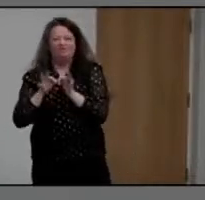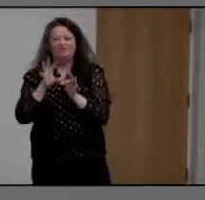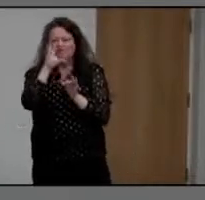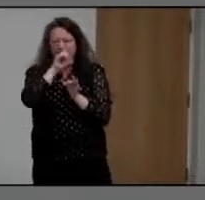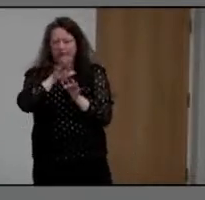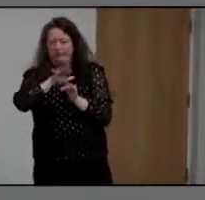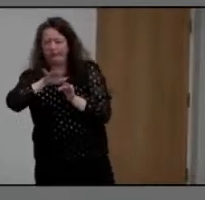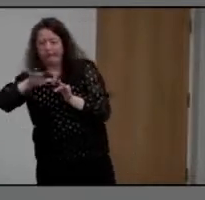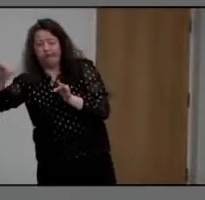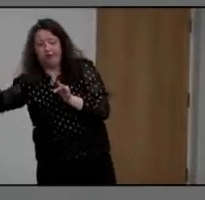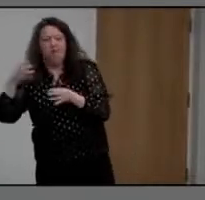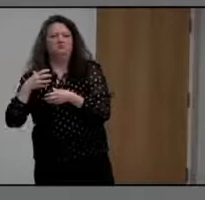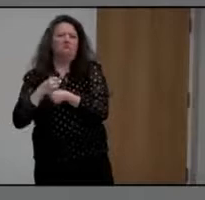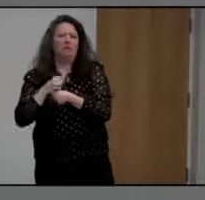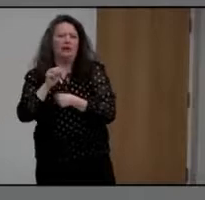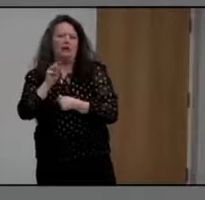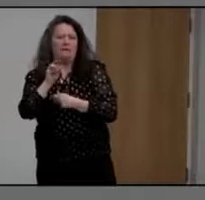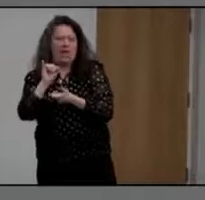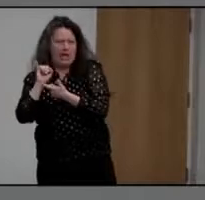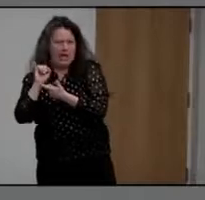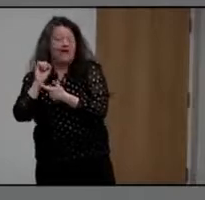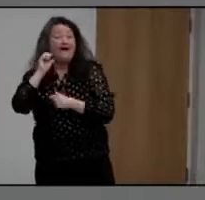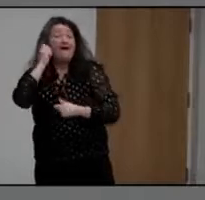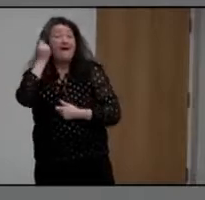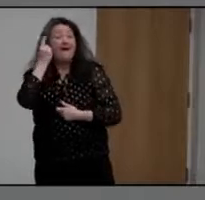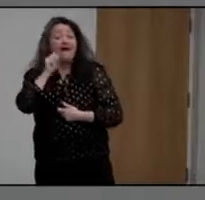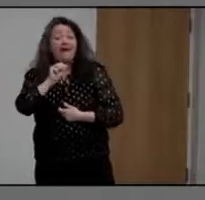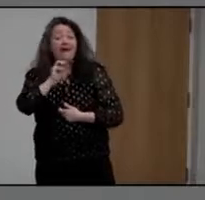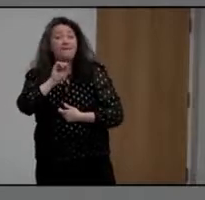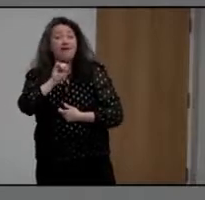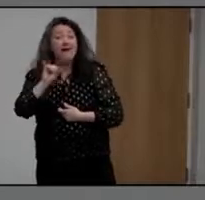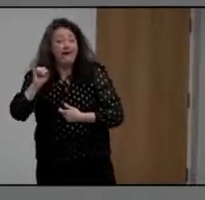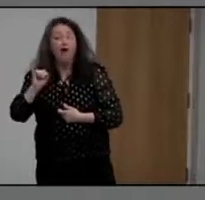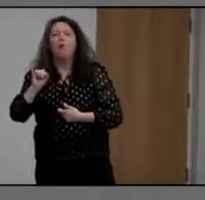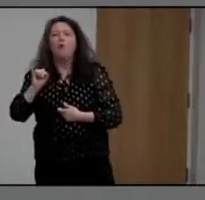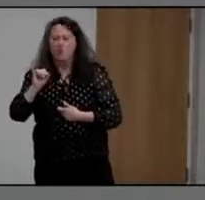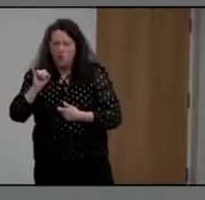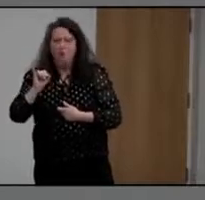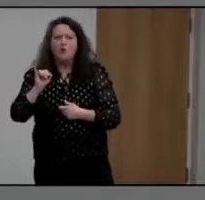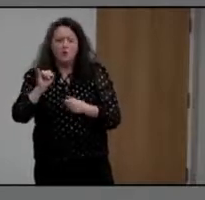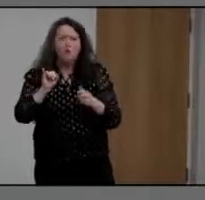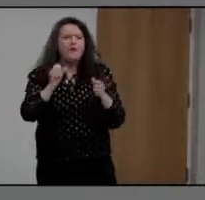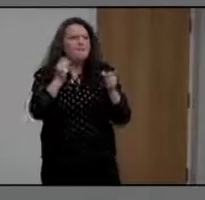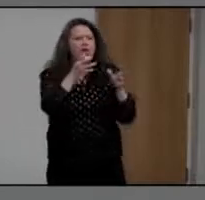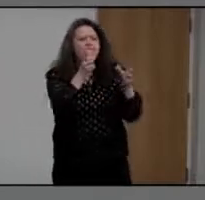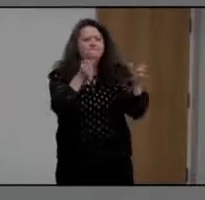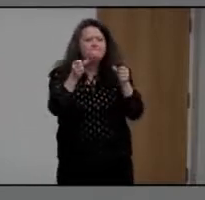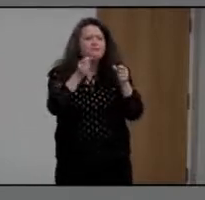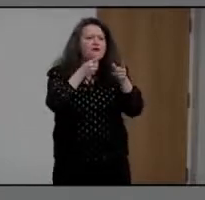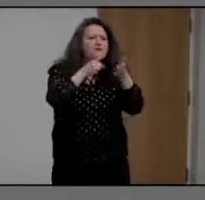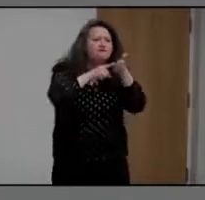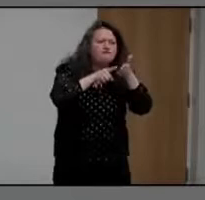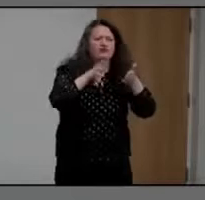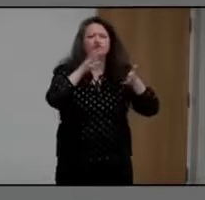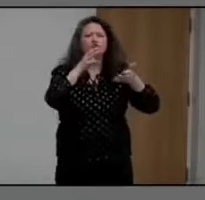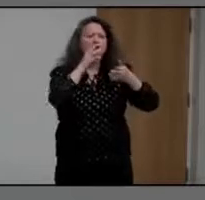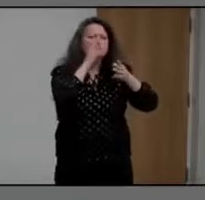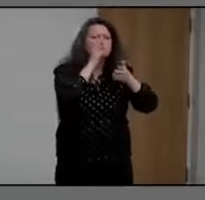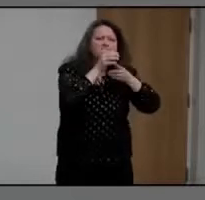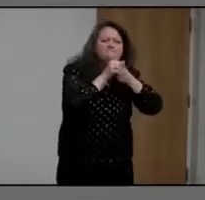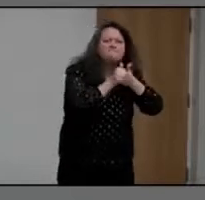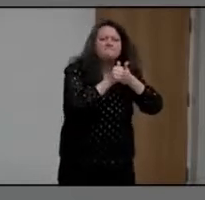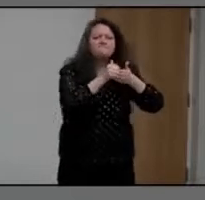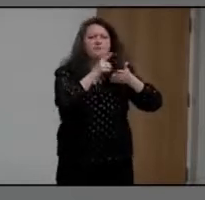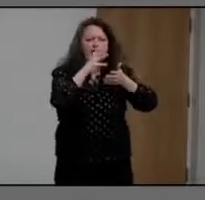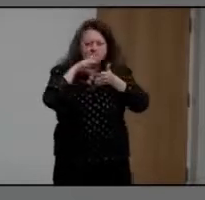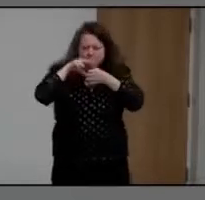a world-class team of researchers at the U of A and affiliated institutions. These leading minds are